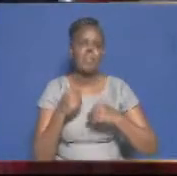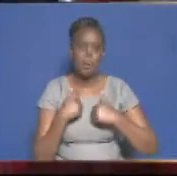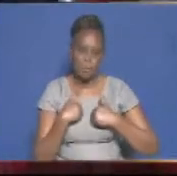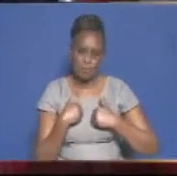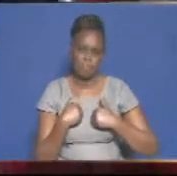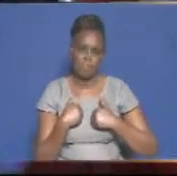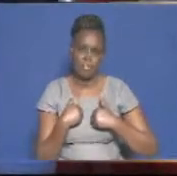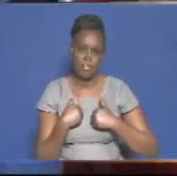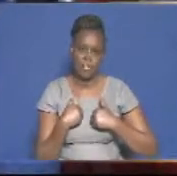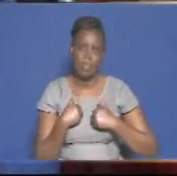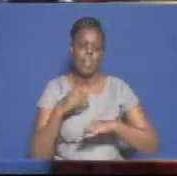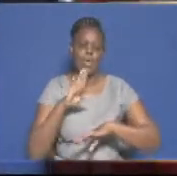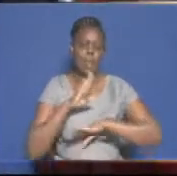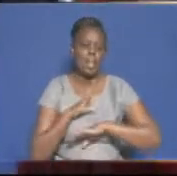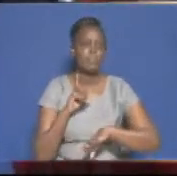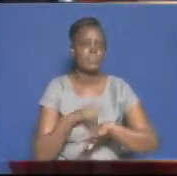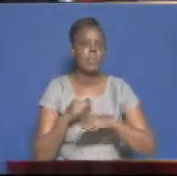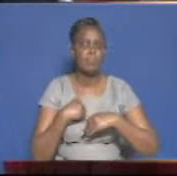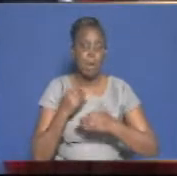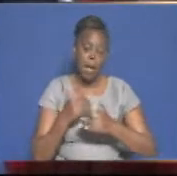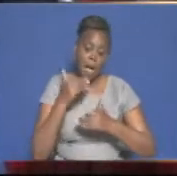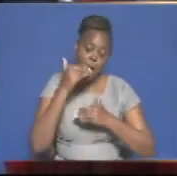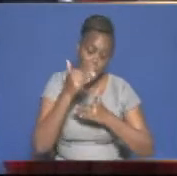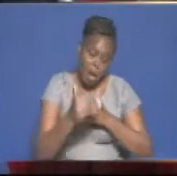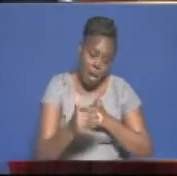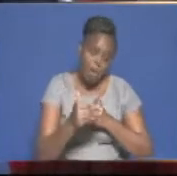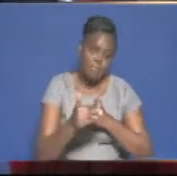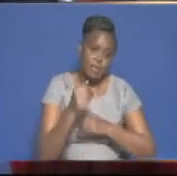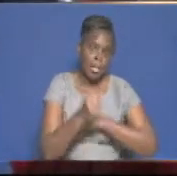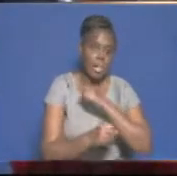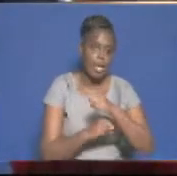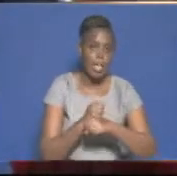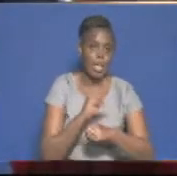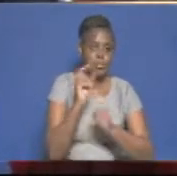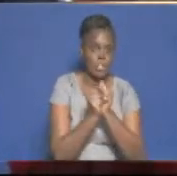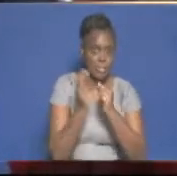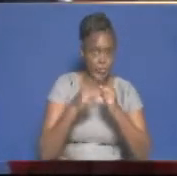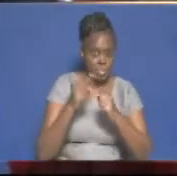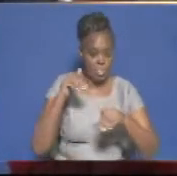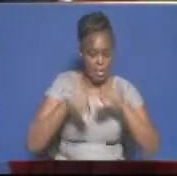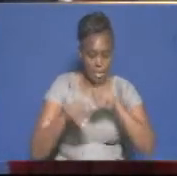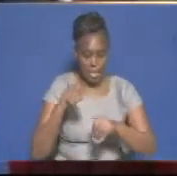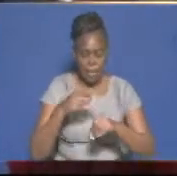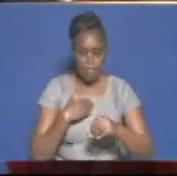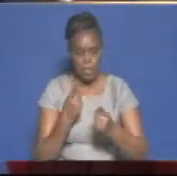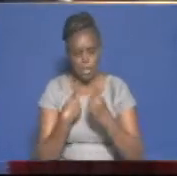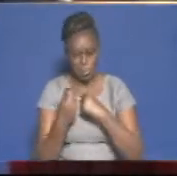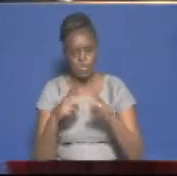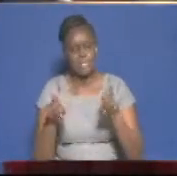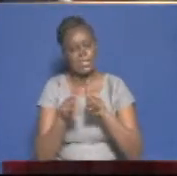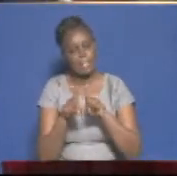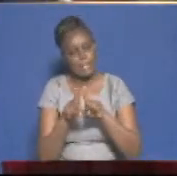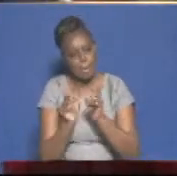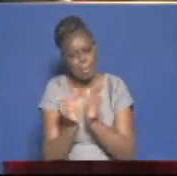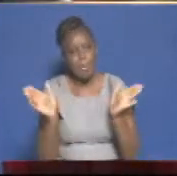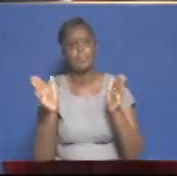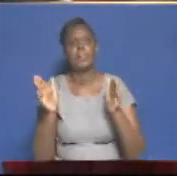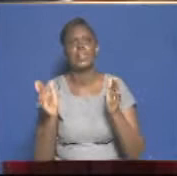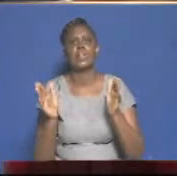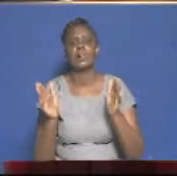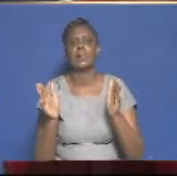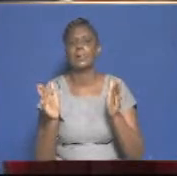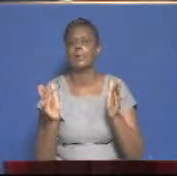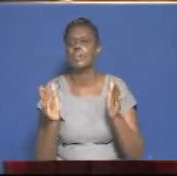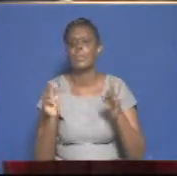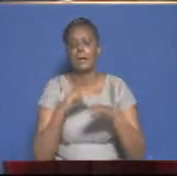time, Mr. Speaker. Mr. Speaker, immediately after 2017 election, I did speak to this matter at a public function, and it